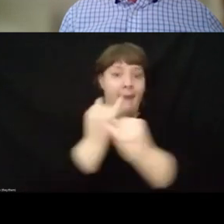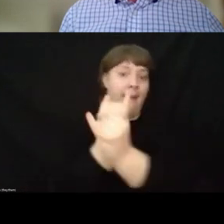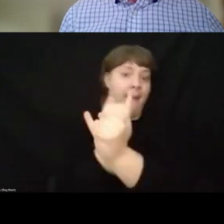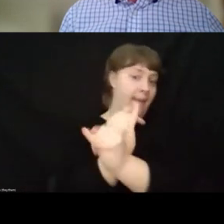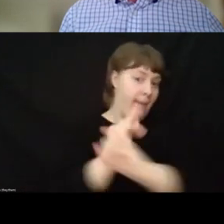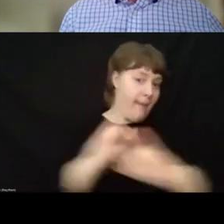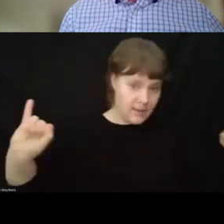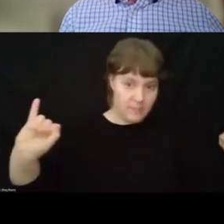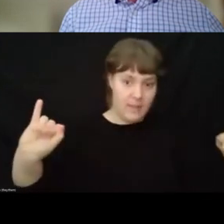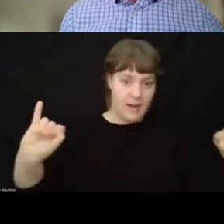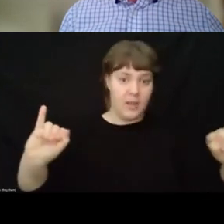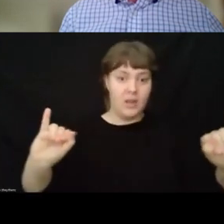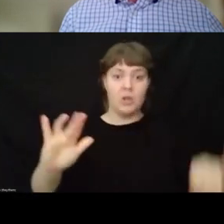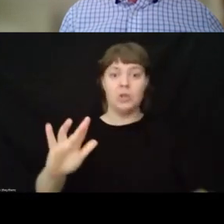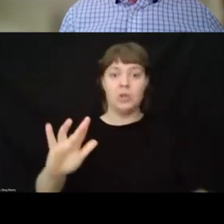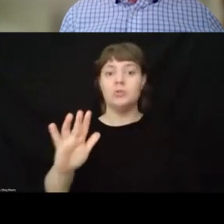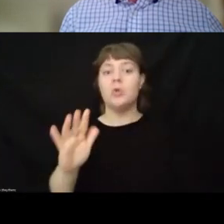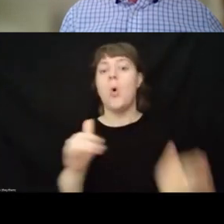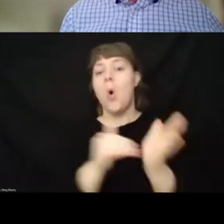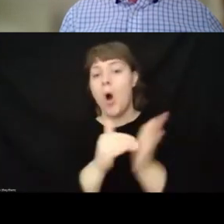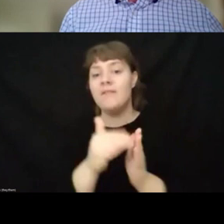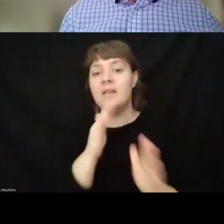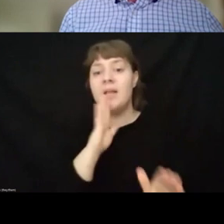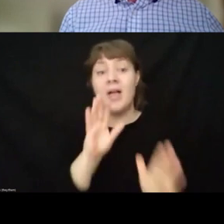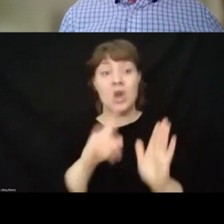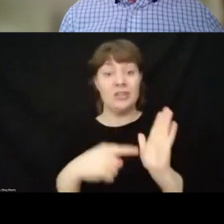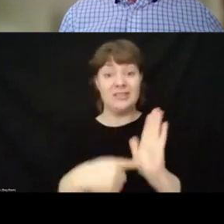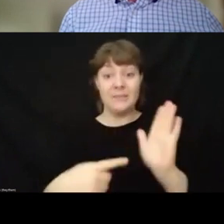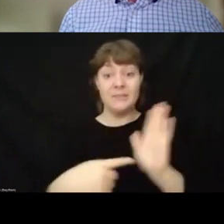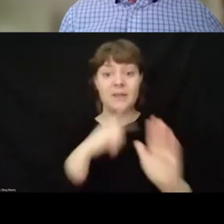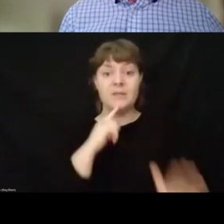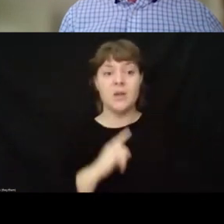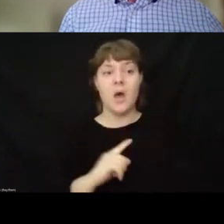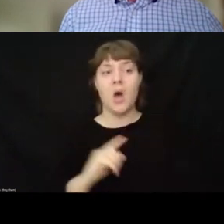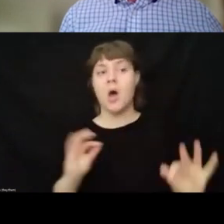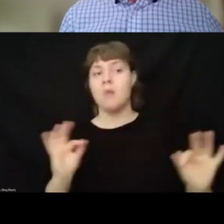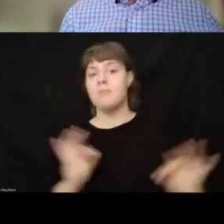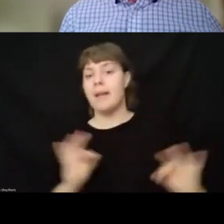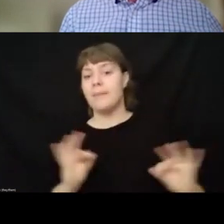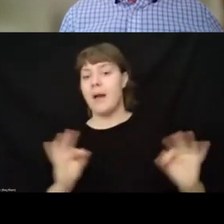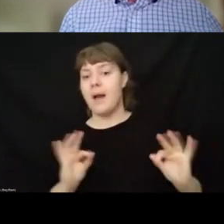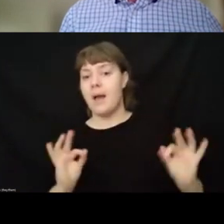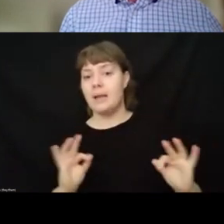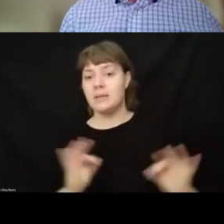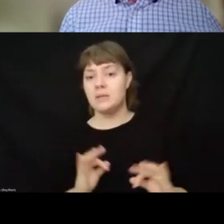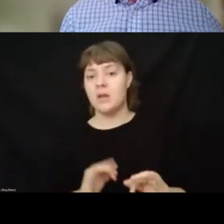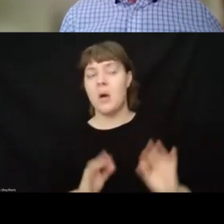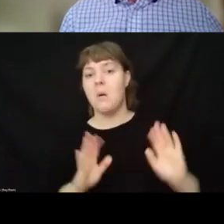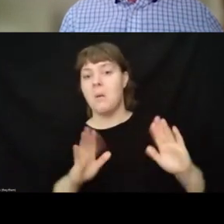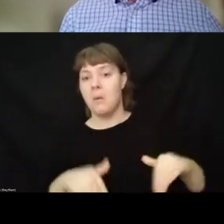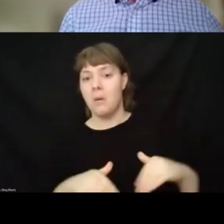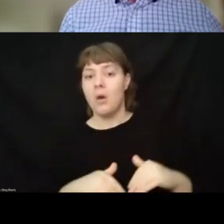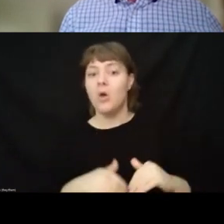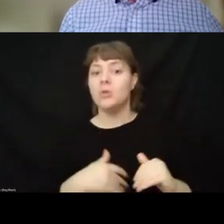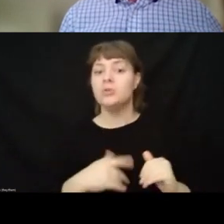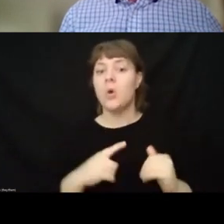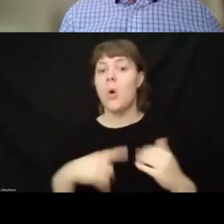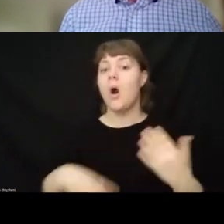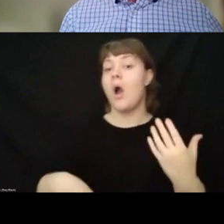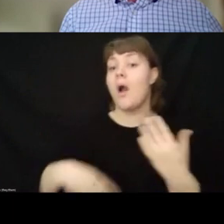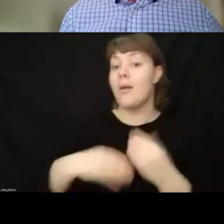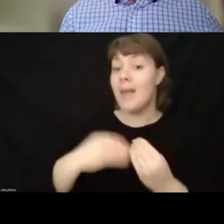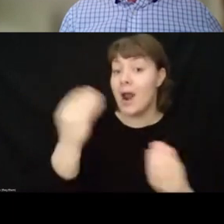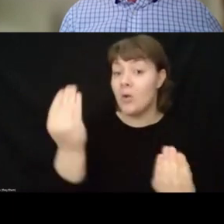they will minimize their symptoms. And so oftentimes we use the collateral information from